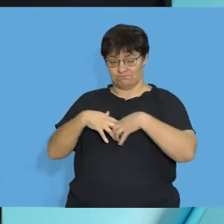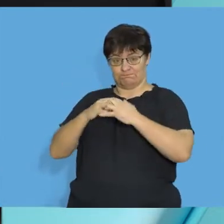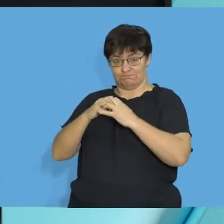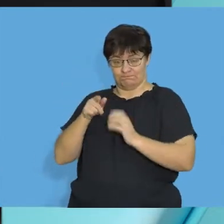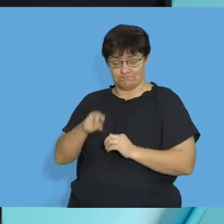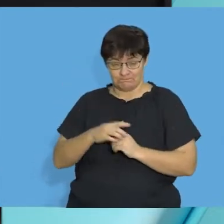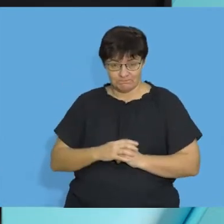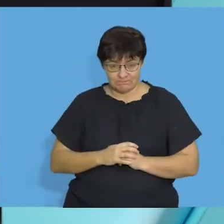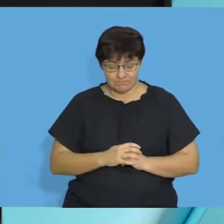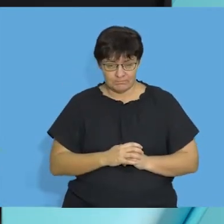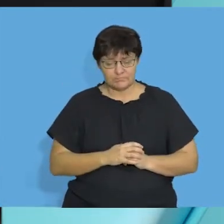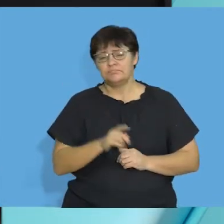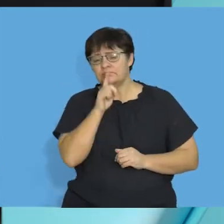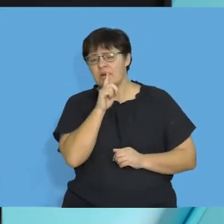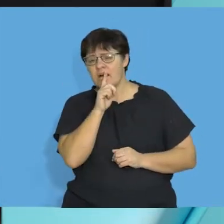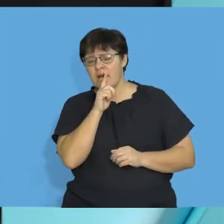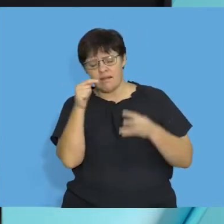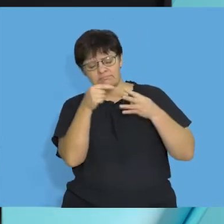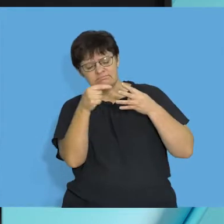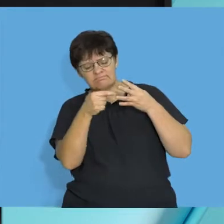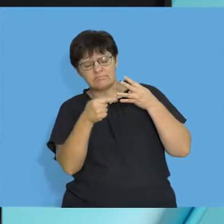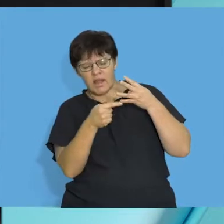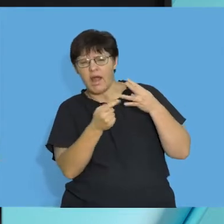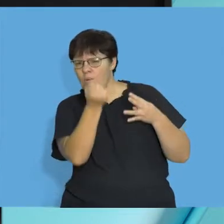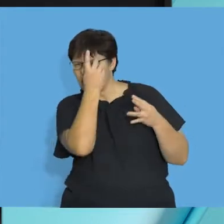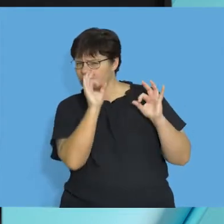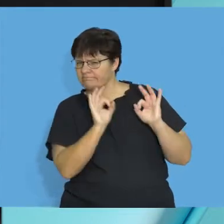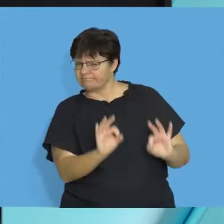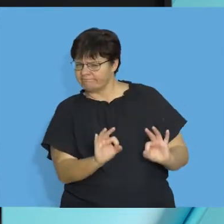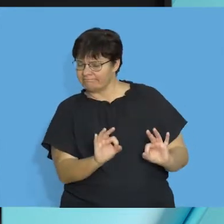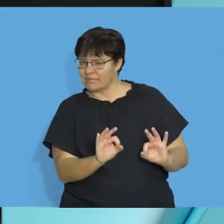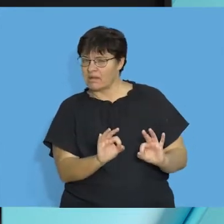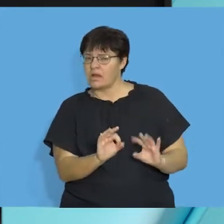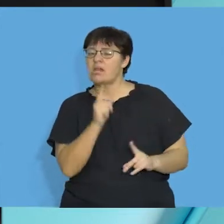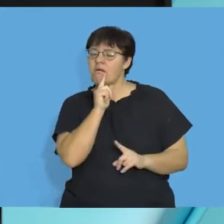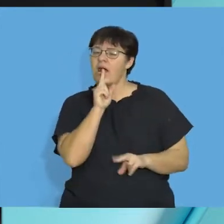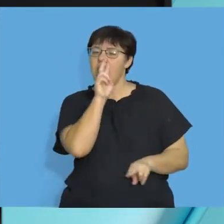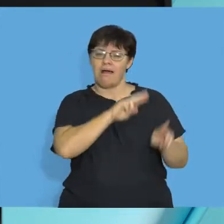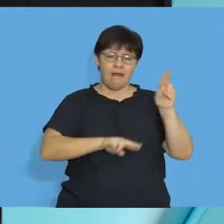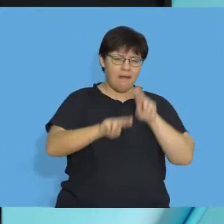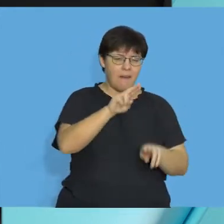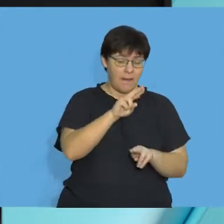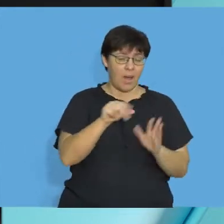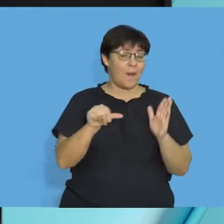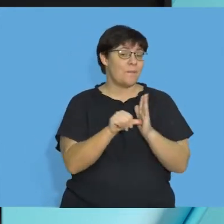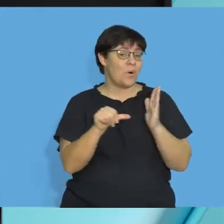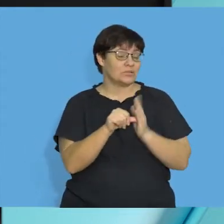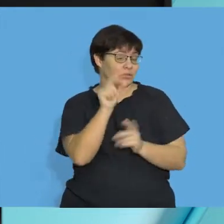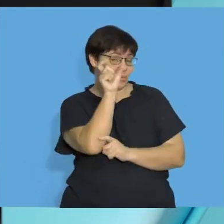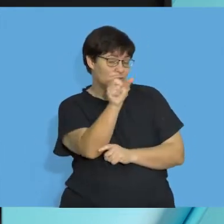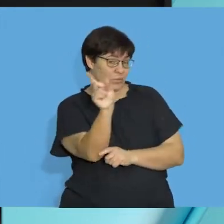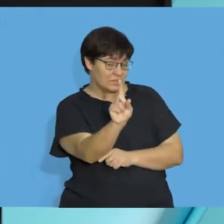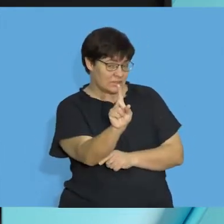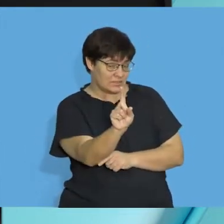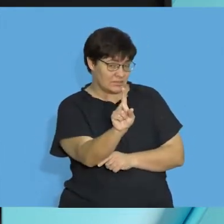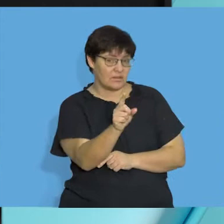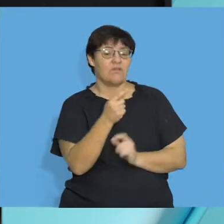But just to make sure that we've tied all the loose ends together, let's just revise a very important term